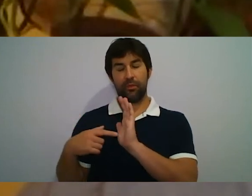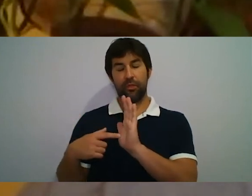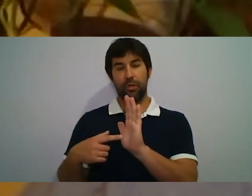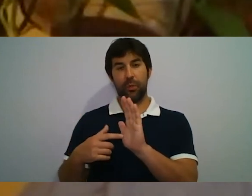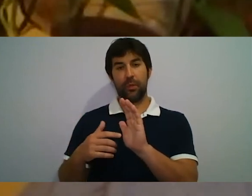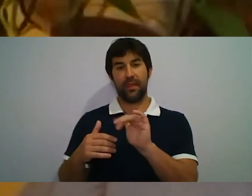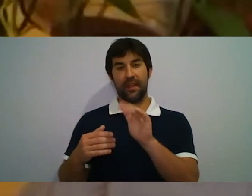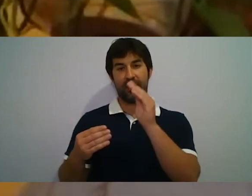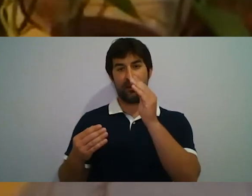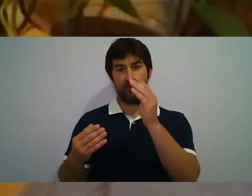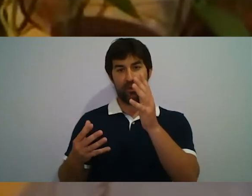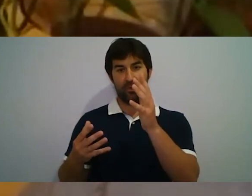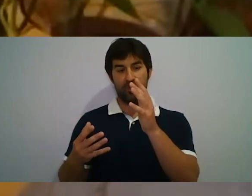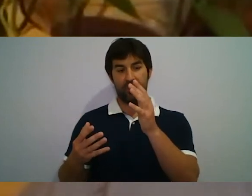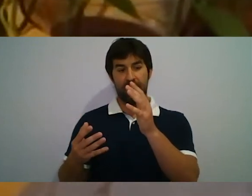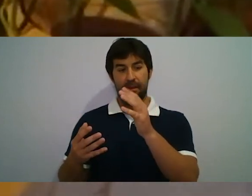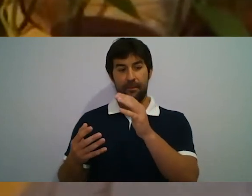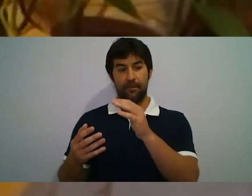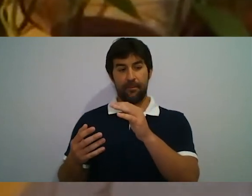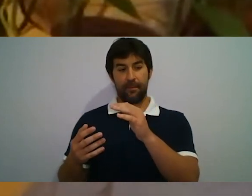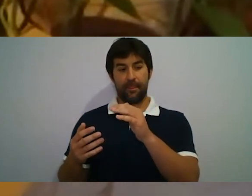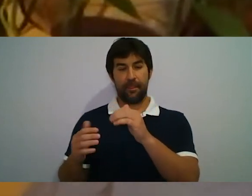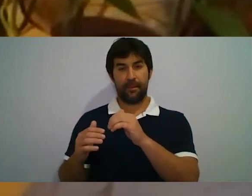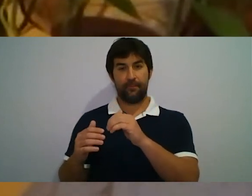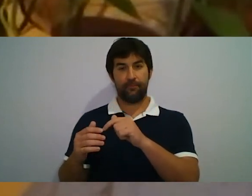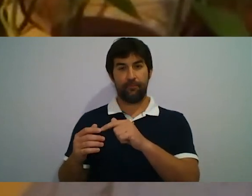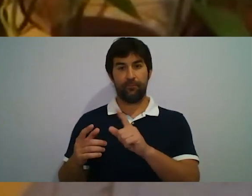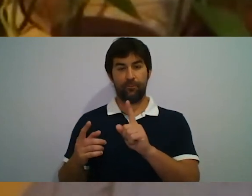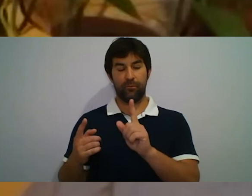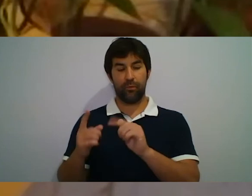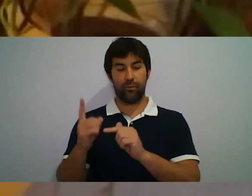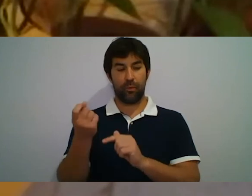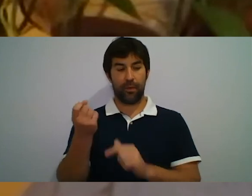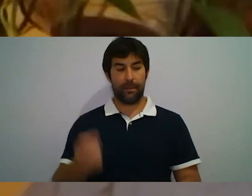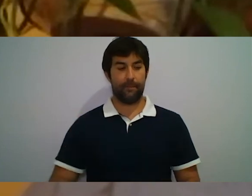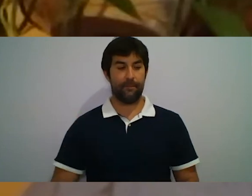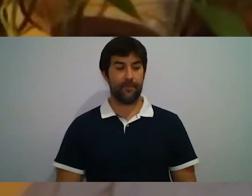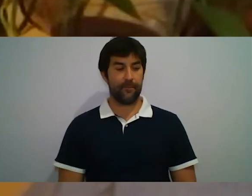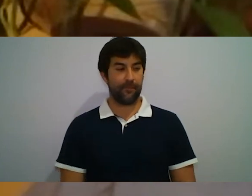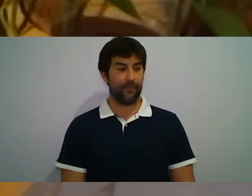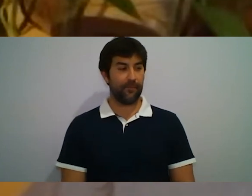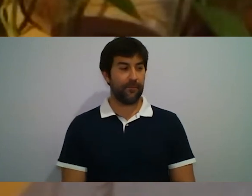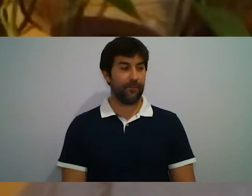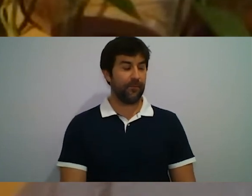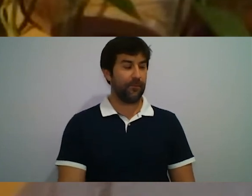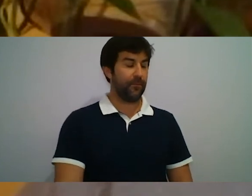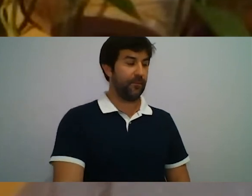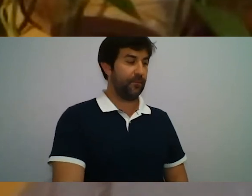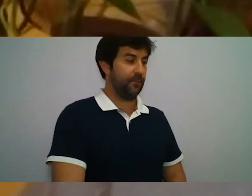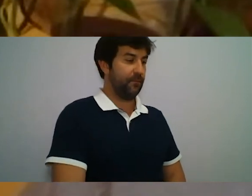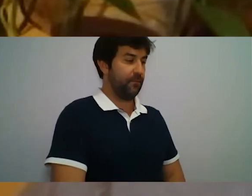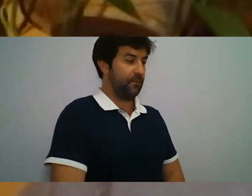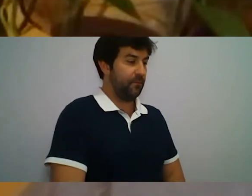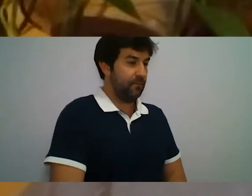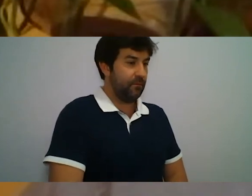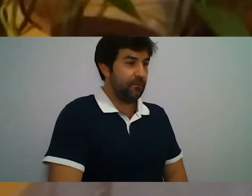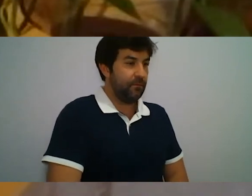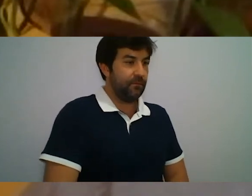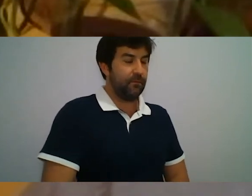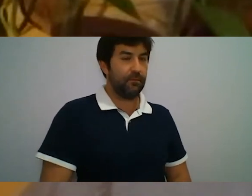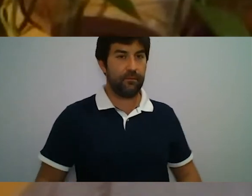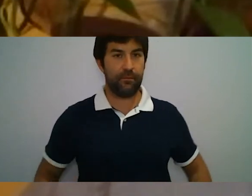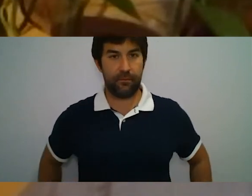various other communities are. So we are really, again, making a deliberate attempt to